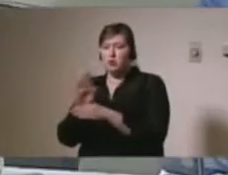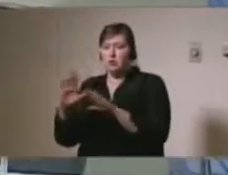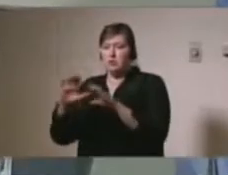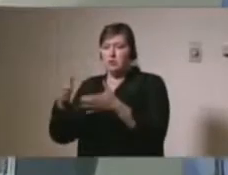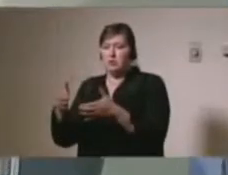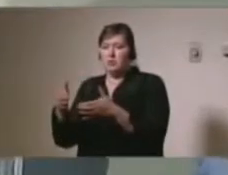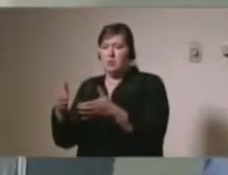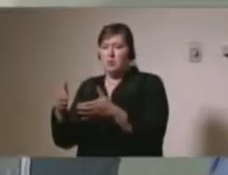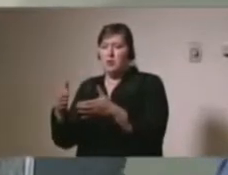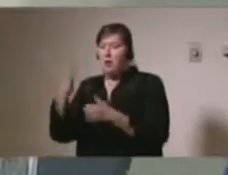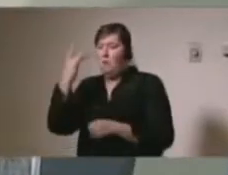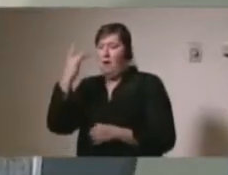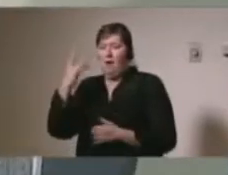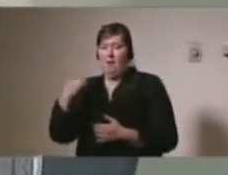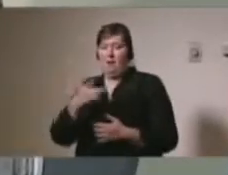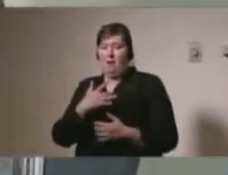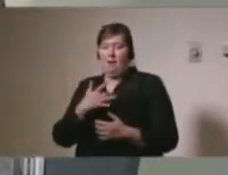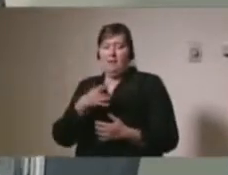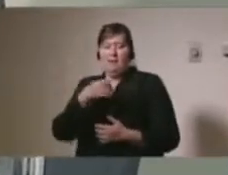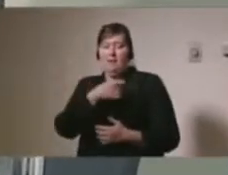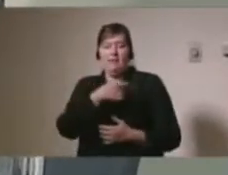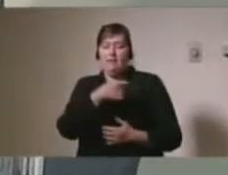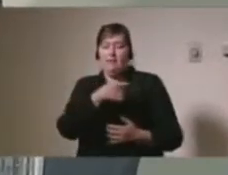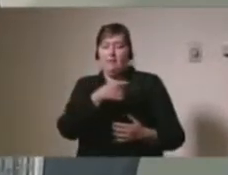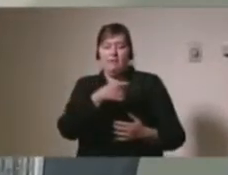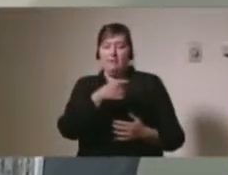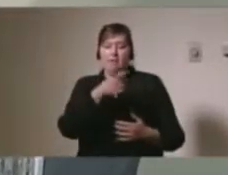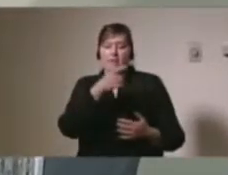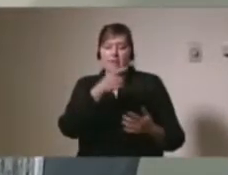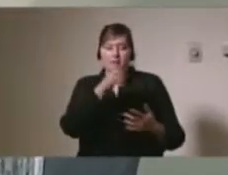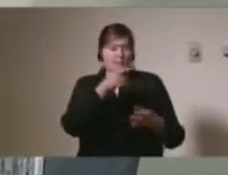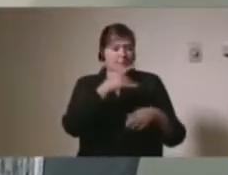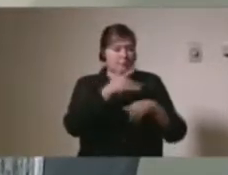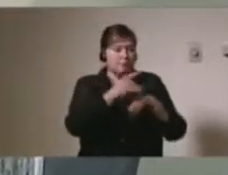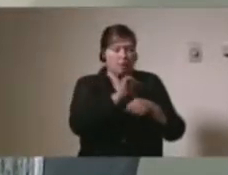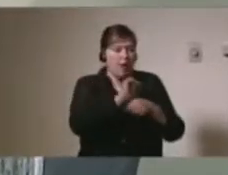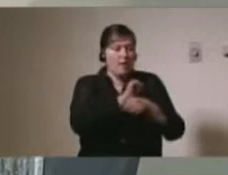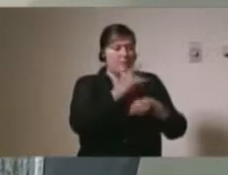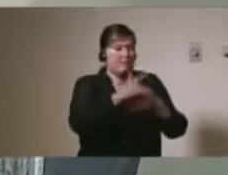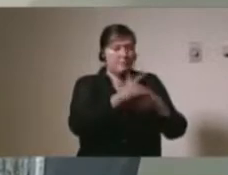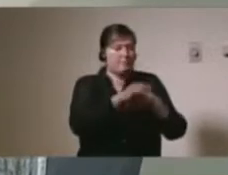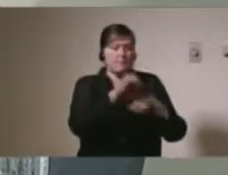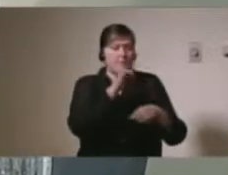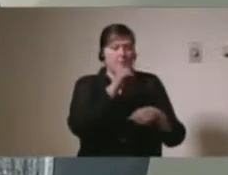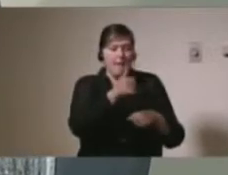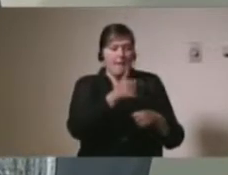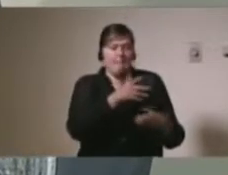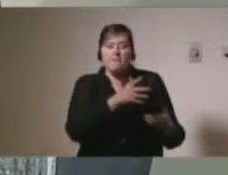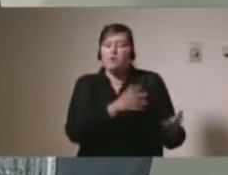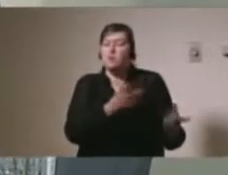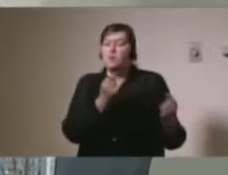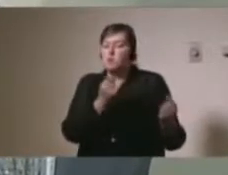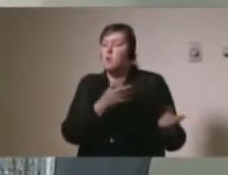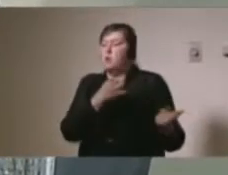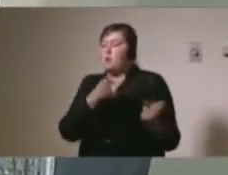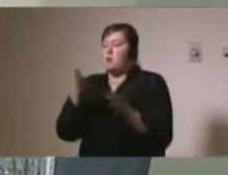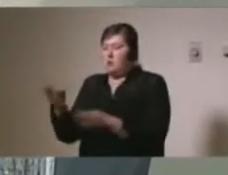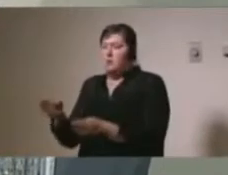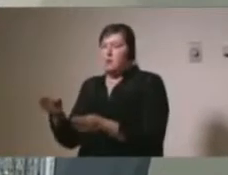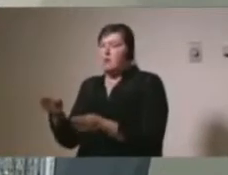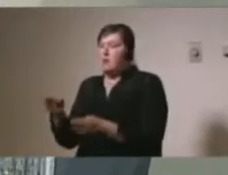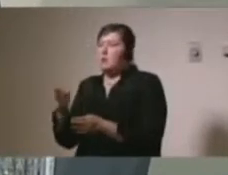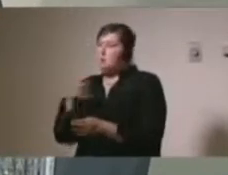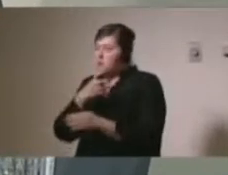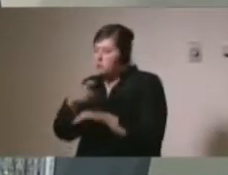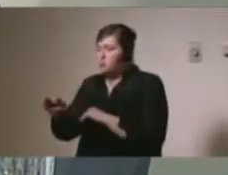sector was taken out, so they had to go to the commercial side. As a union, what we do